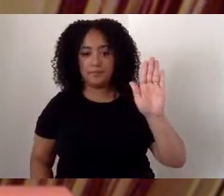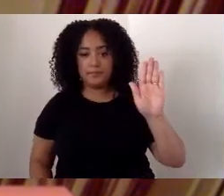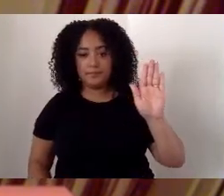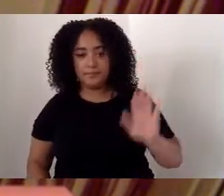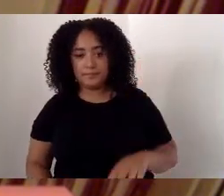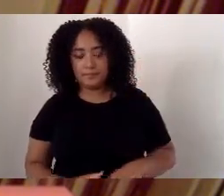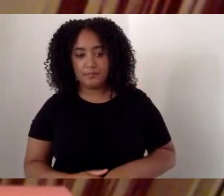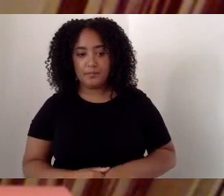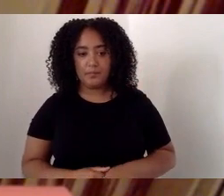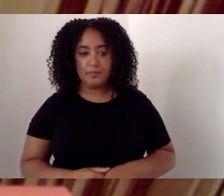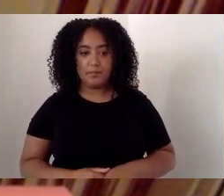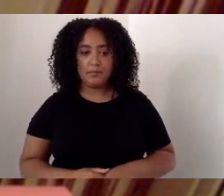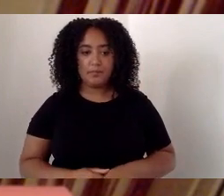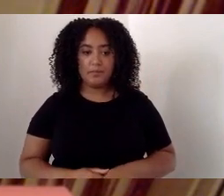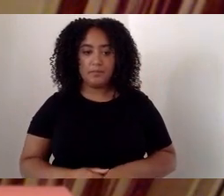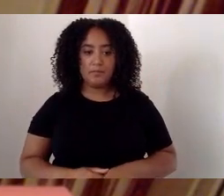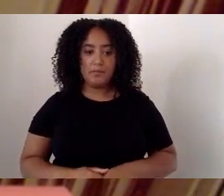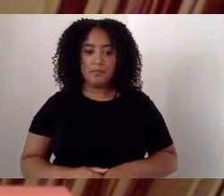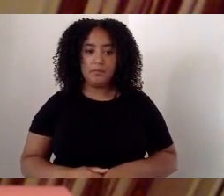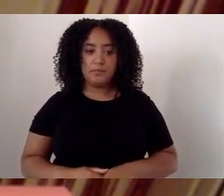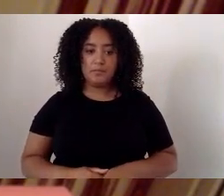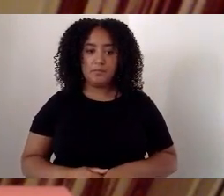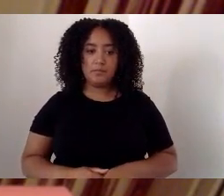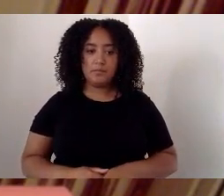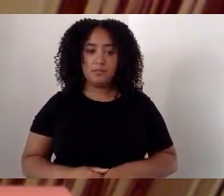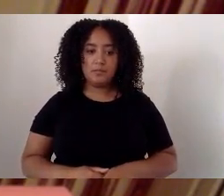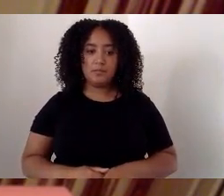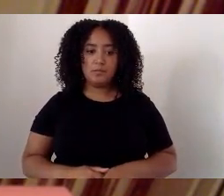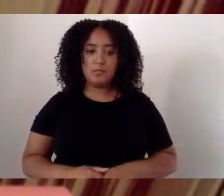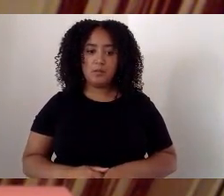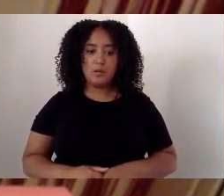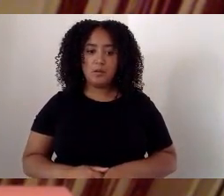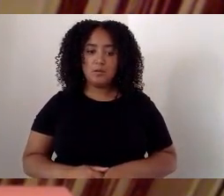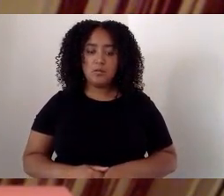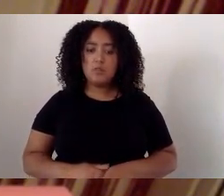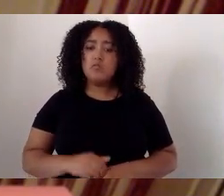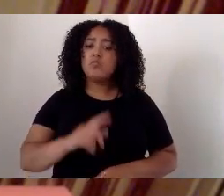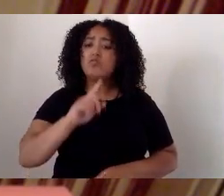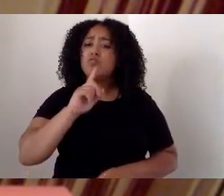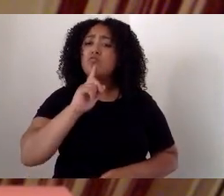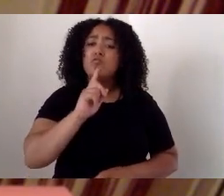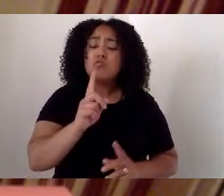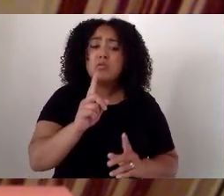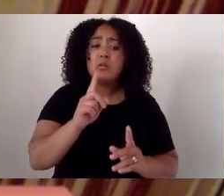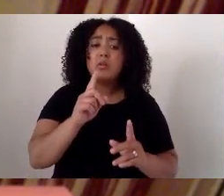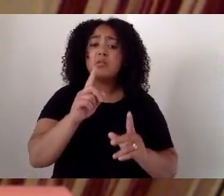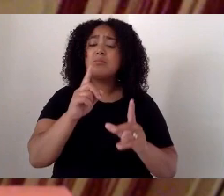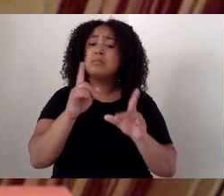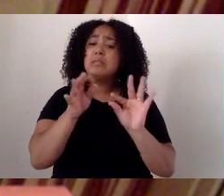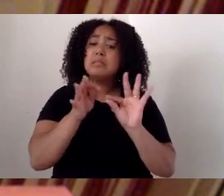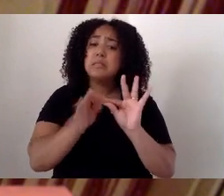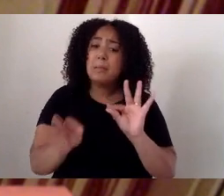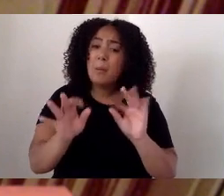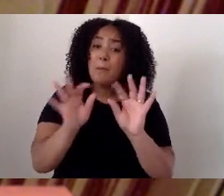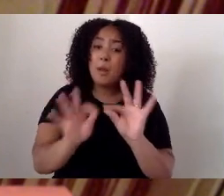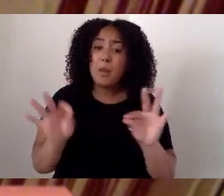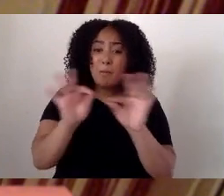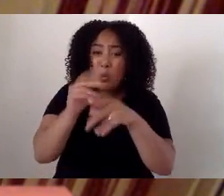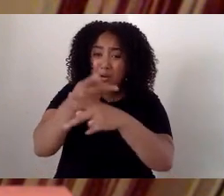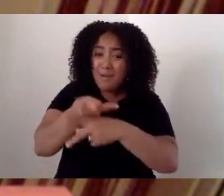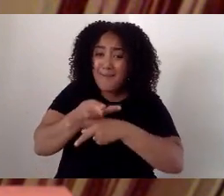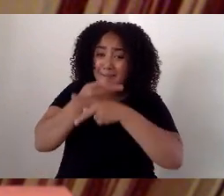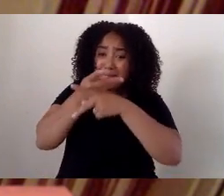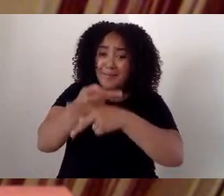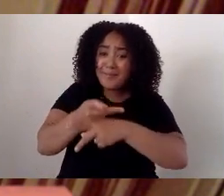So this is really simple, but you wanna make sure that you're not getting your fingers burnt. If you